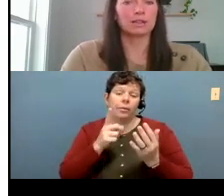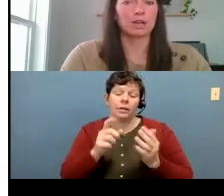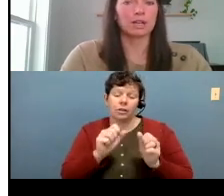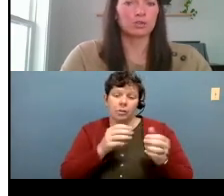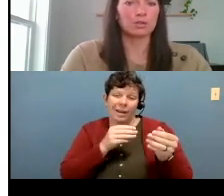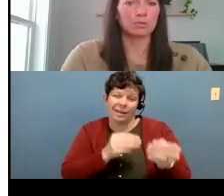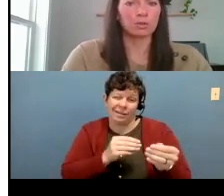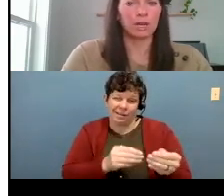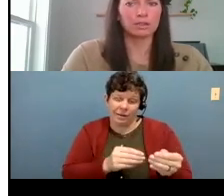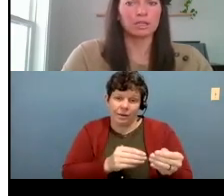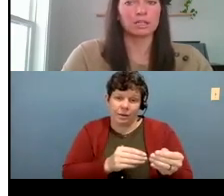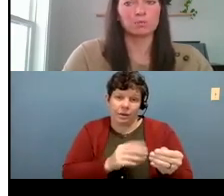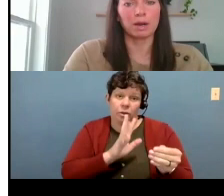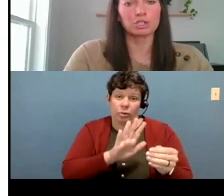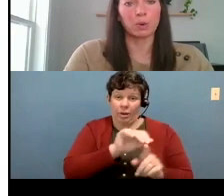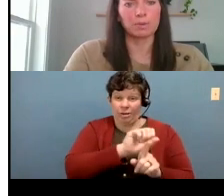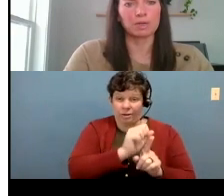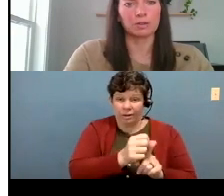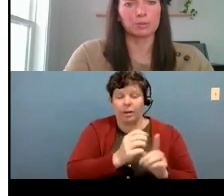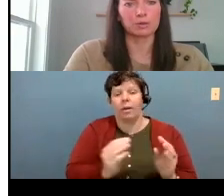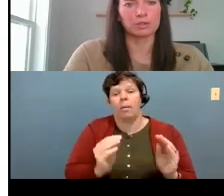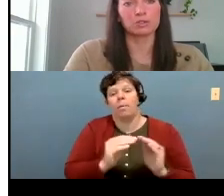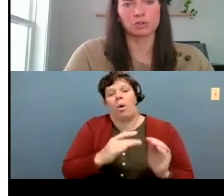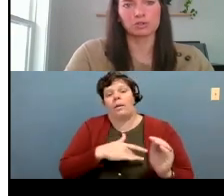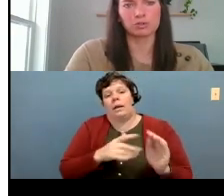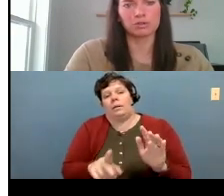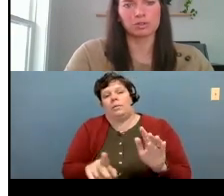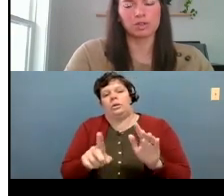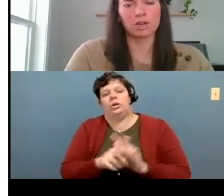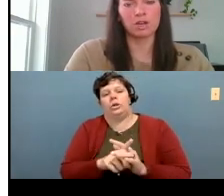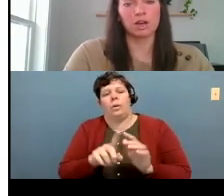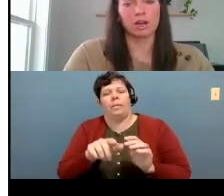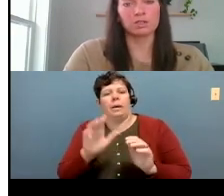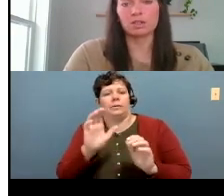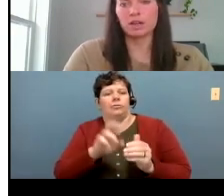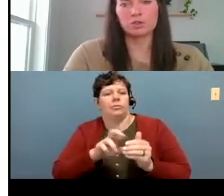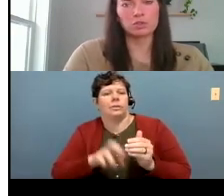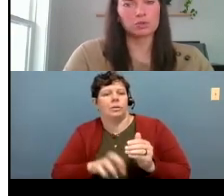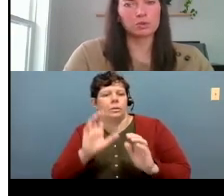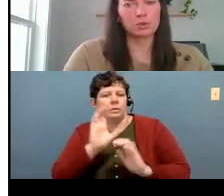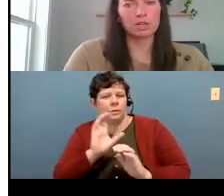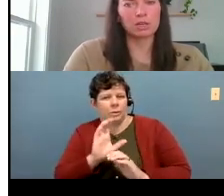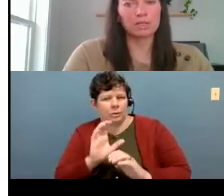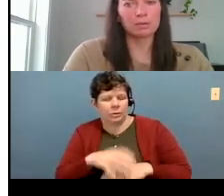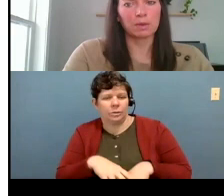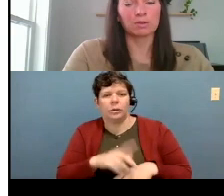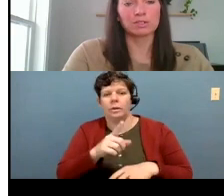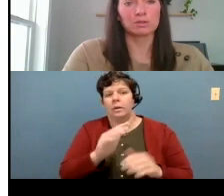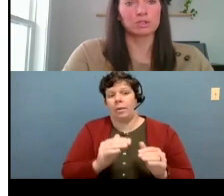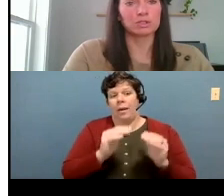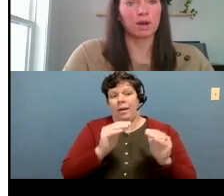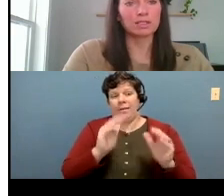provide in their entry, the more likely that it might show up in another person's search results. So the advanced search tools within NamUs